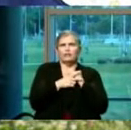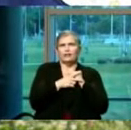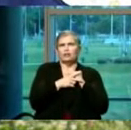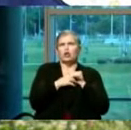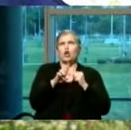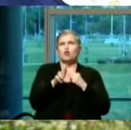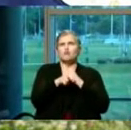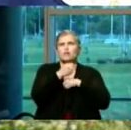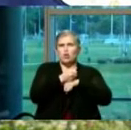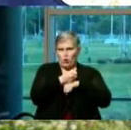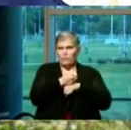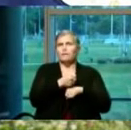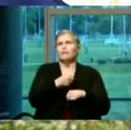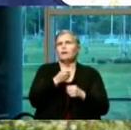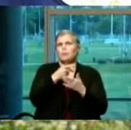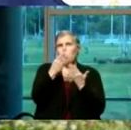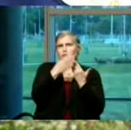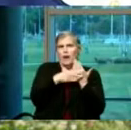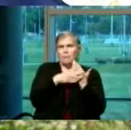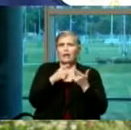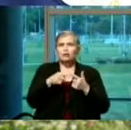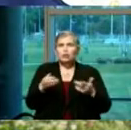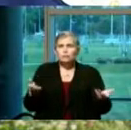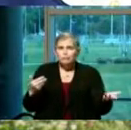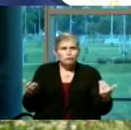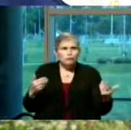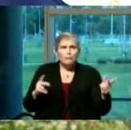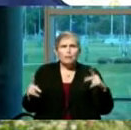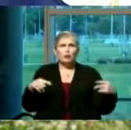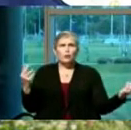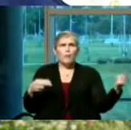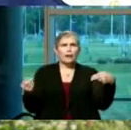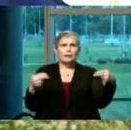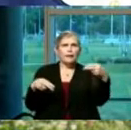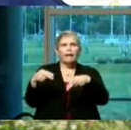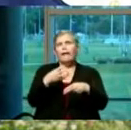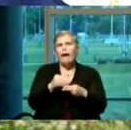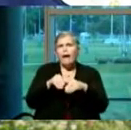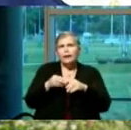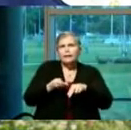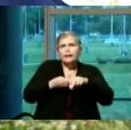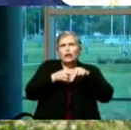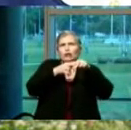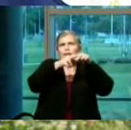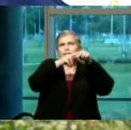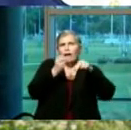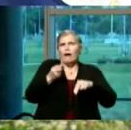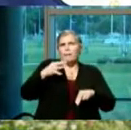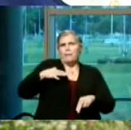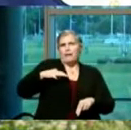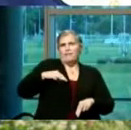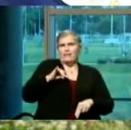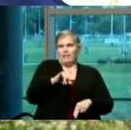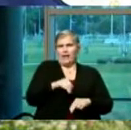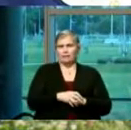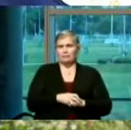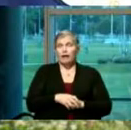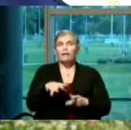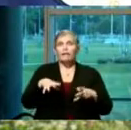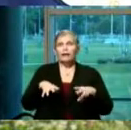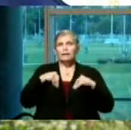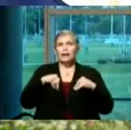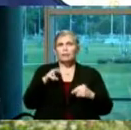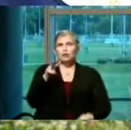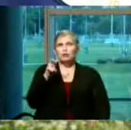Program to increase participation and to increase the climate benefits of that program. We accepted more than